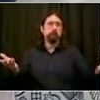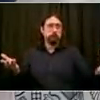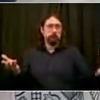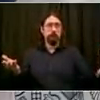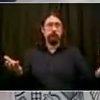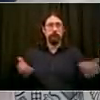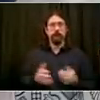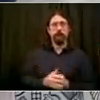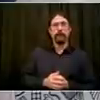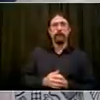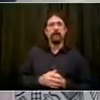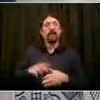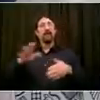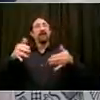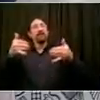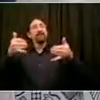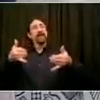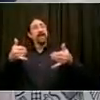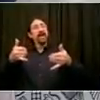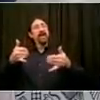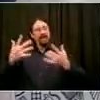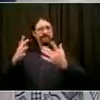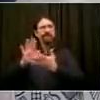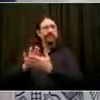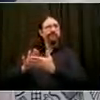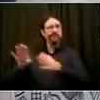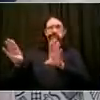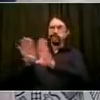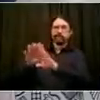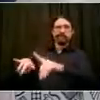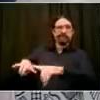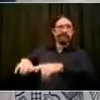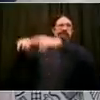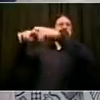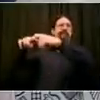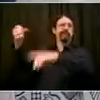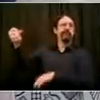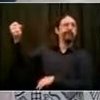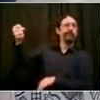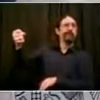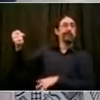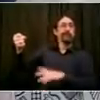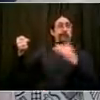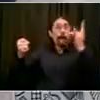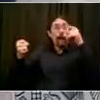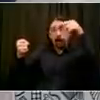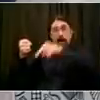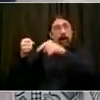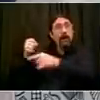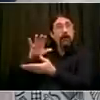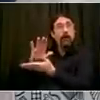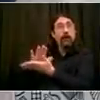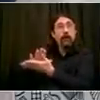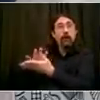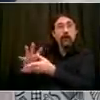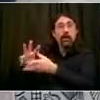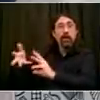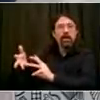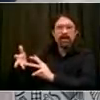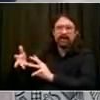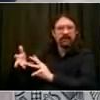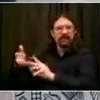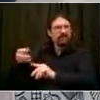the state, with the people of this city, with parents, with all the folks who work in schools on what's going to work